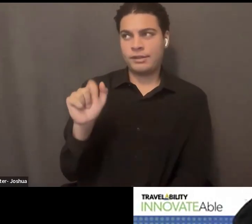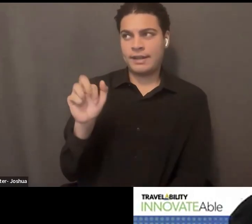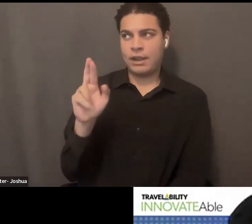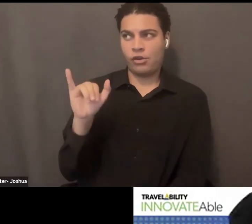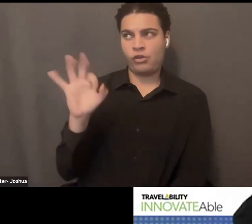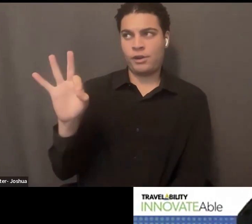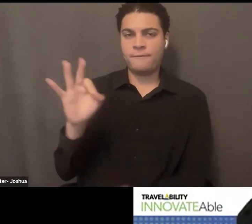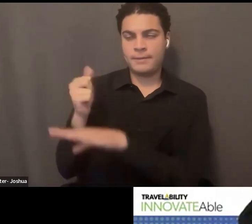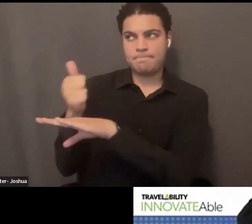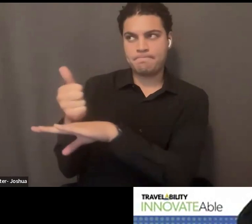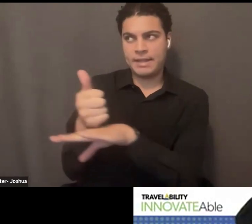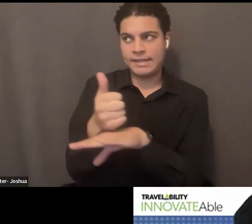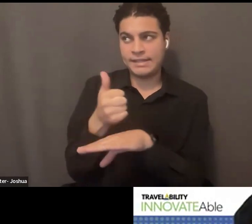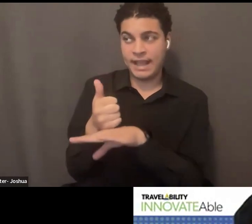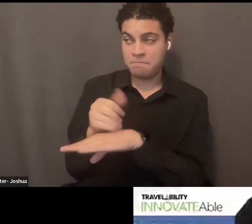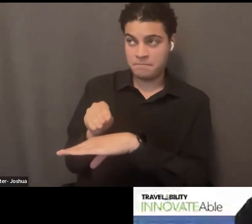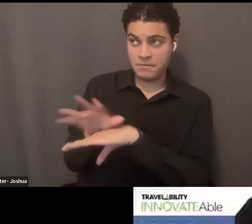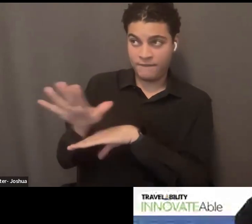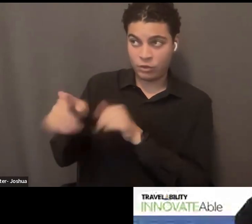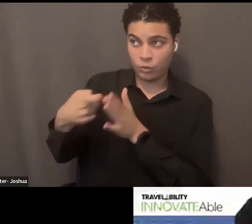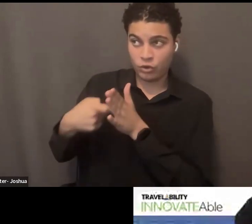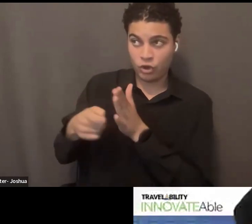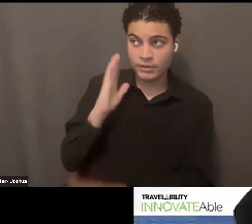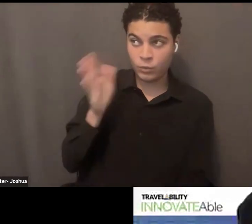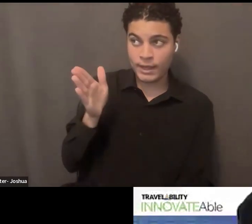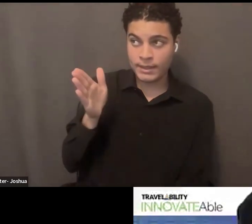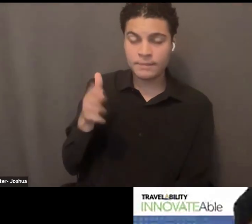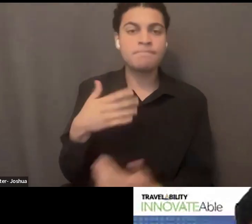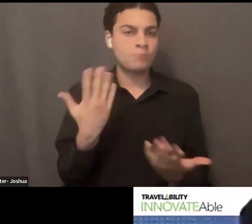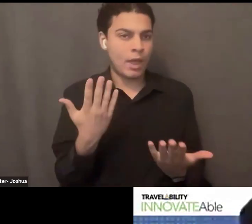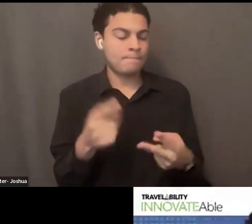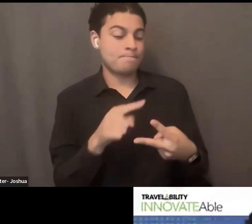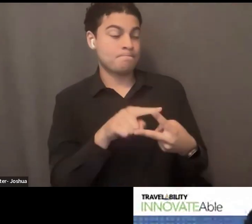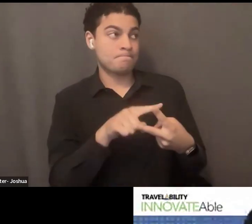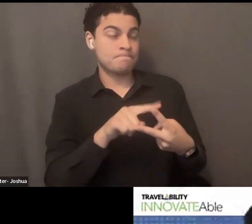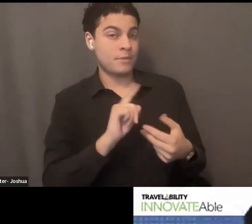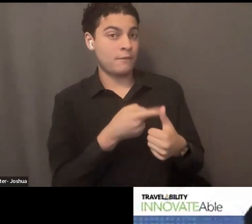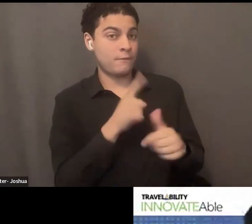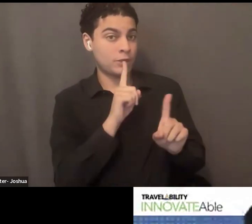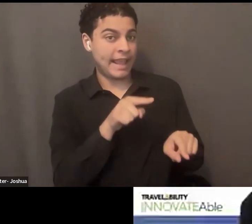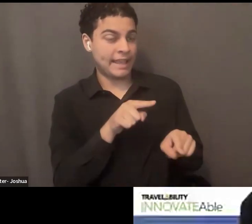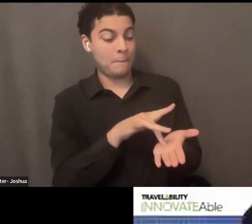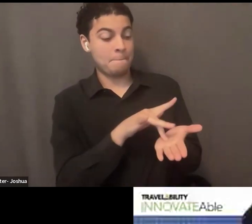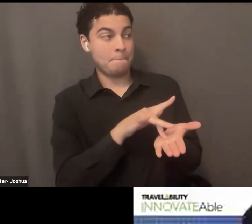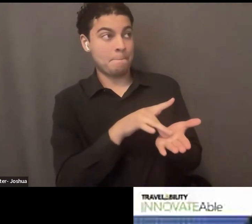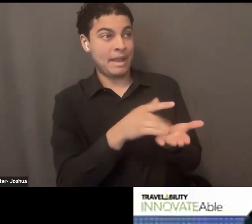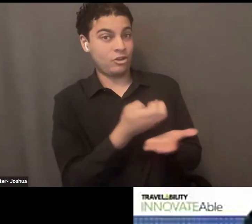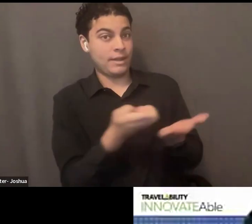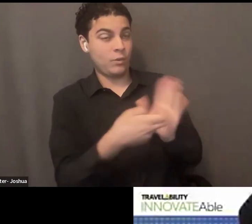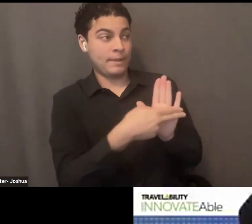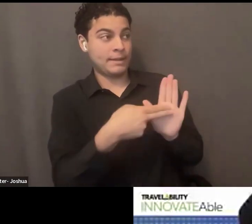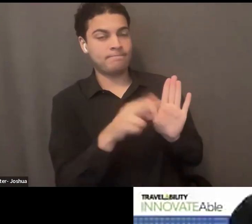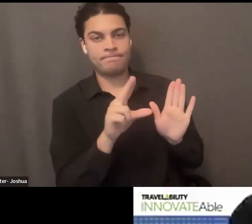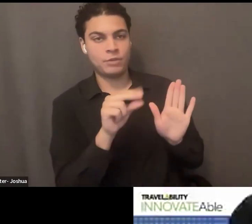cost of your product? Great question. So to answer the first question, no, it is not considered a medical device, so we don't need any kind of